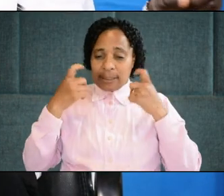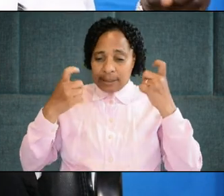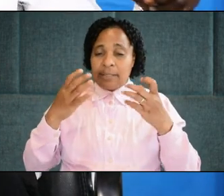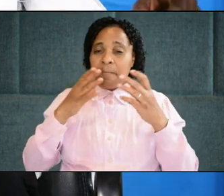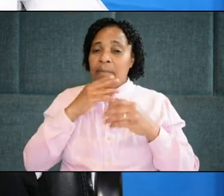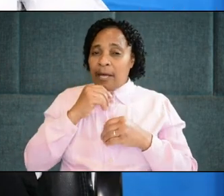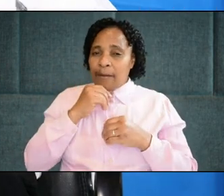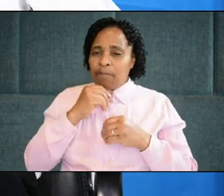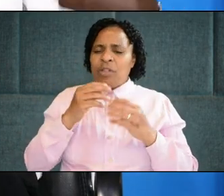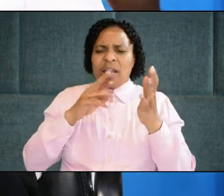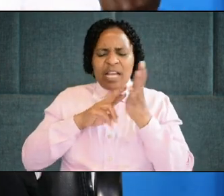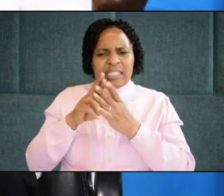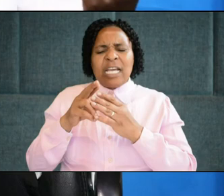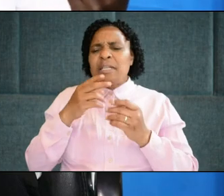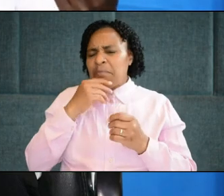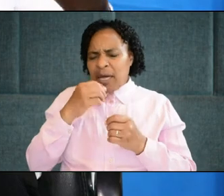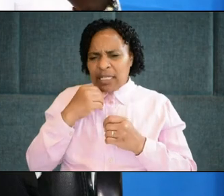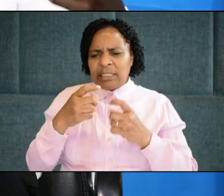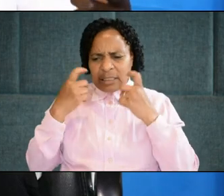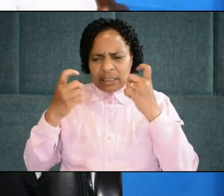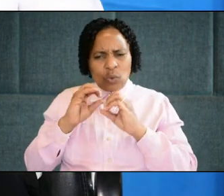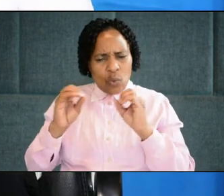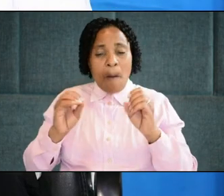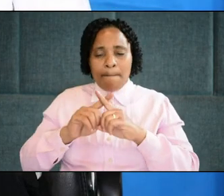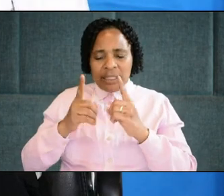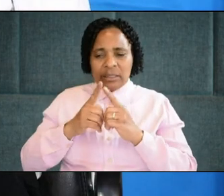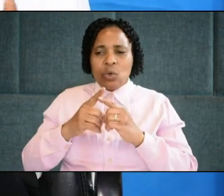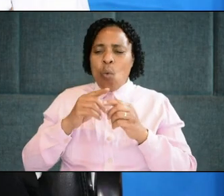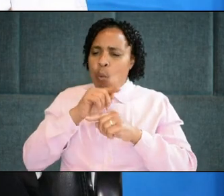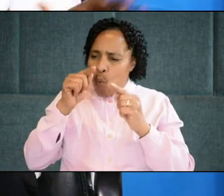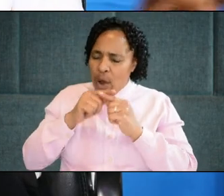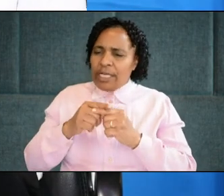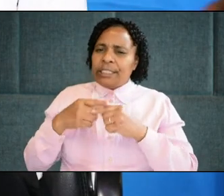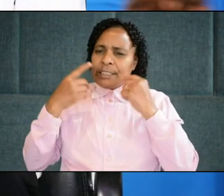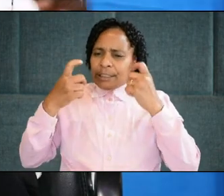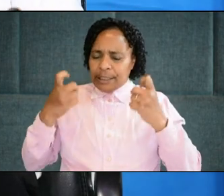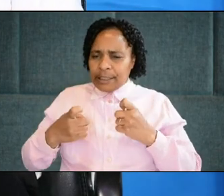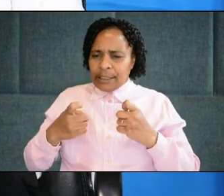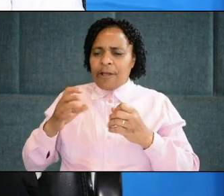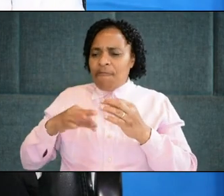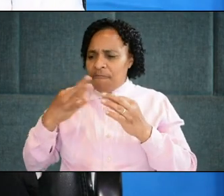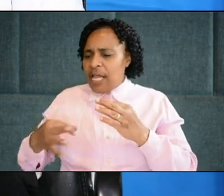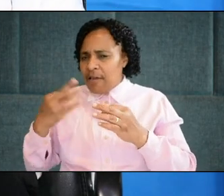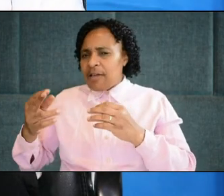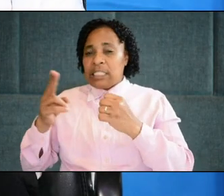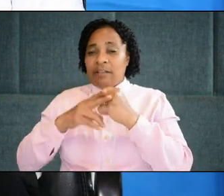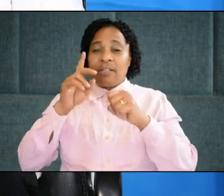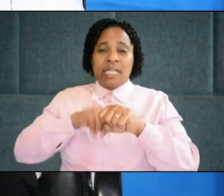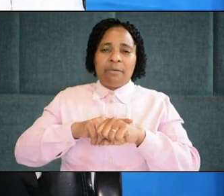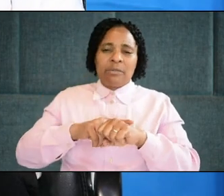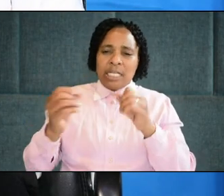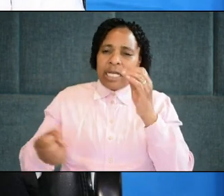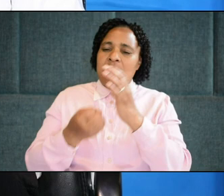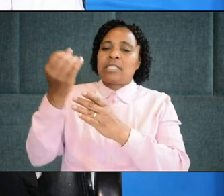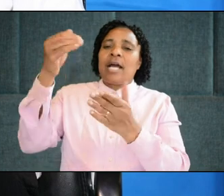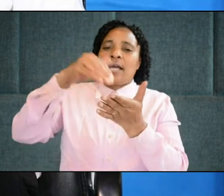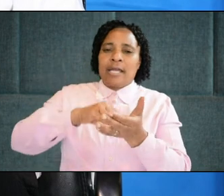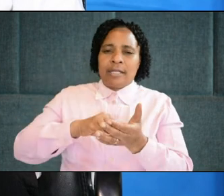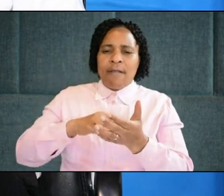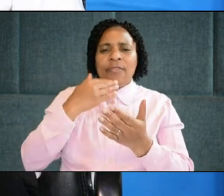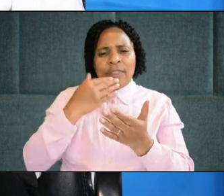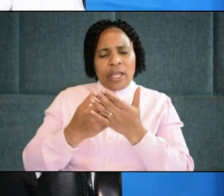when he sins, he gets up, even if it is seven times. So thank you for that. That's a very beautiful lesson, Salmon, that